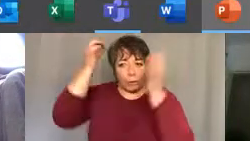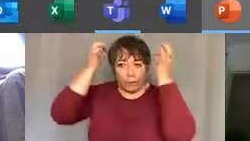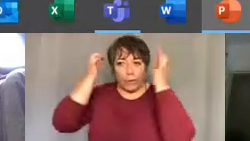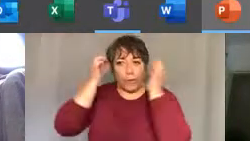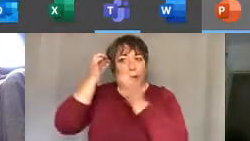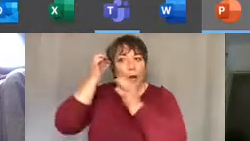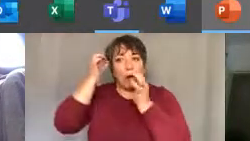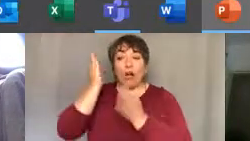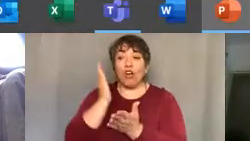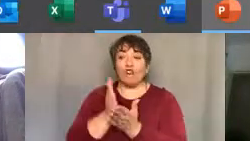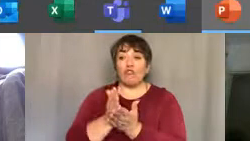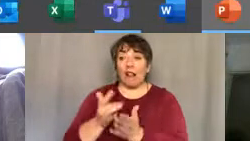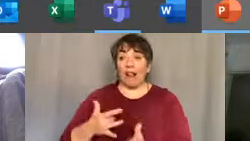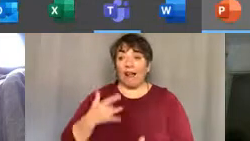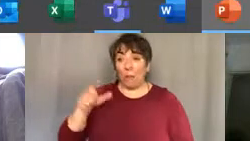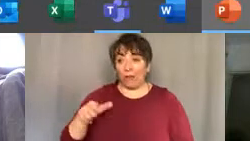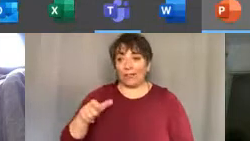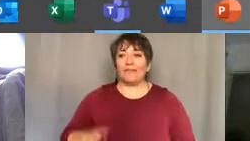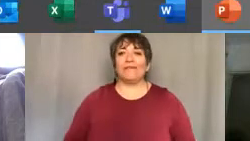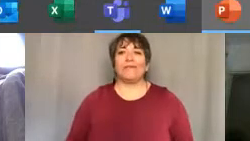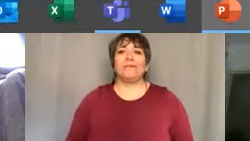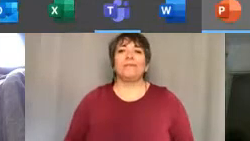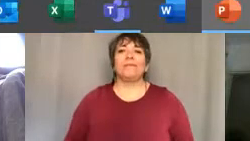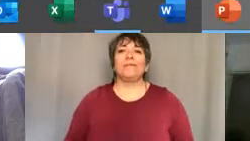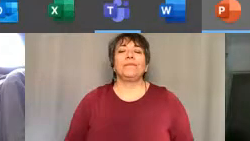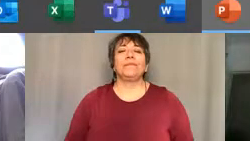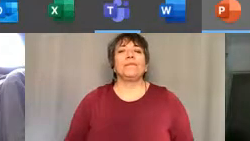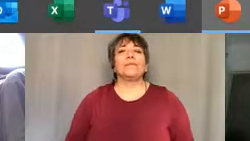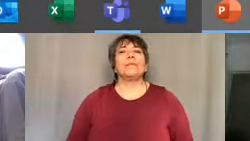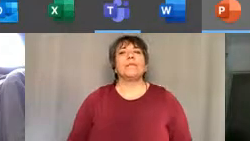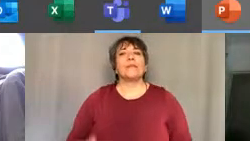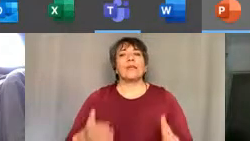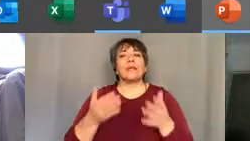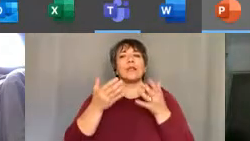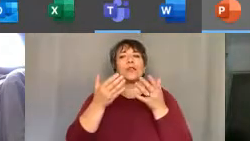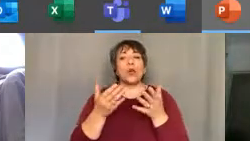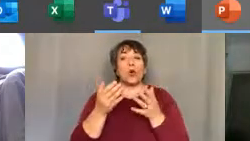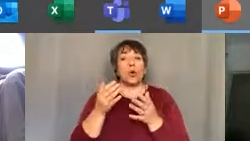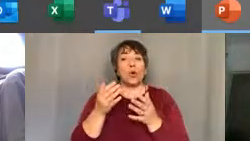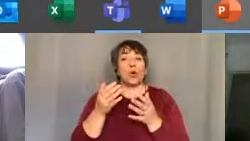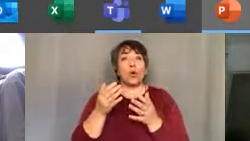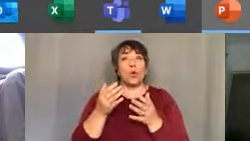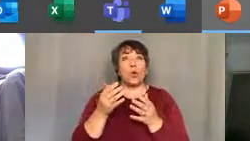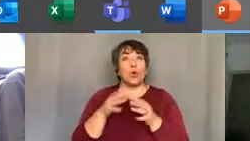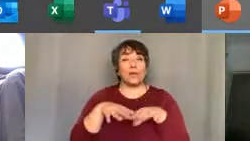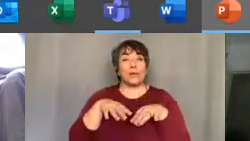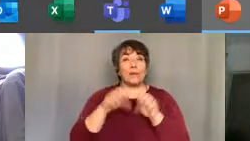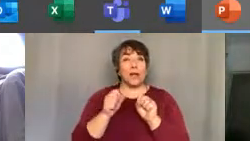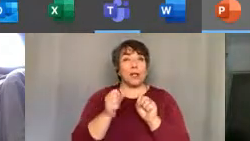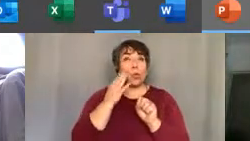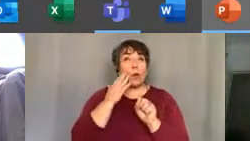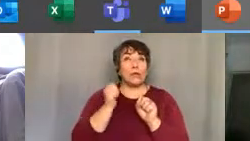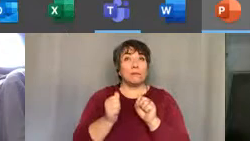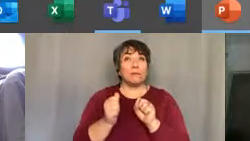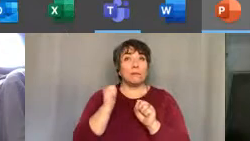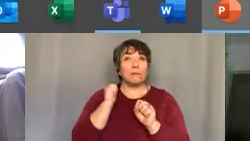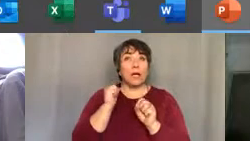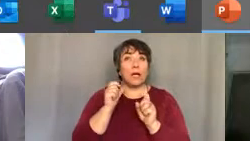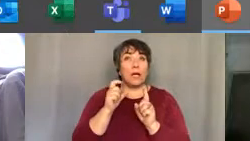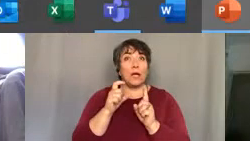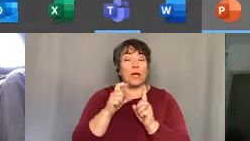So, as Kate rightly mentioned, the Medicines Order Line has been in inception since December of 2017. So